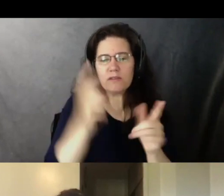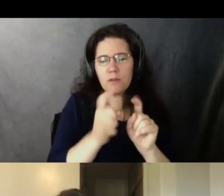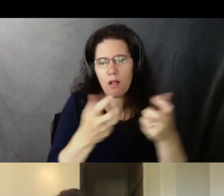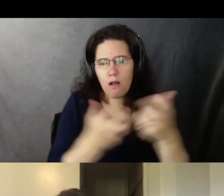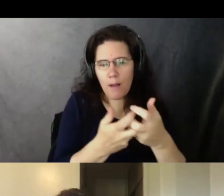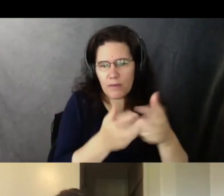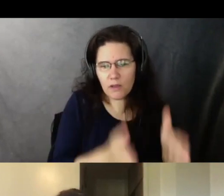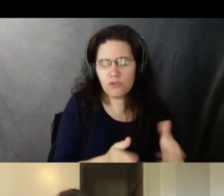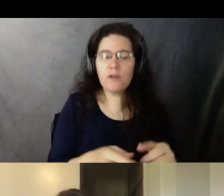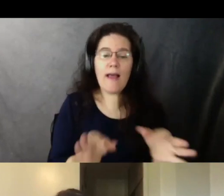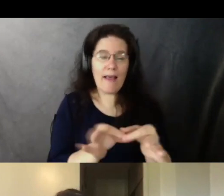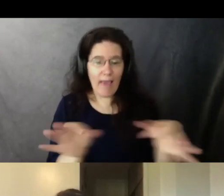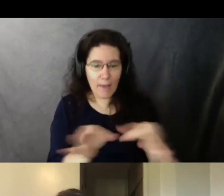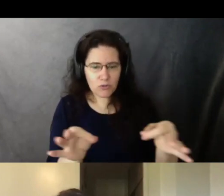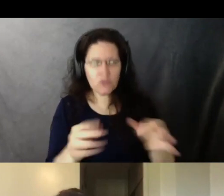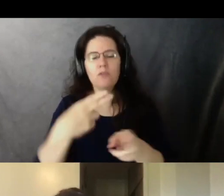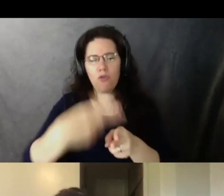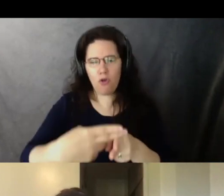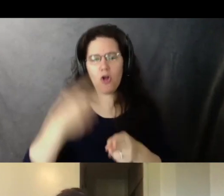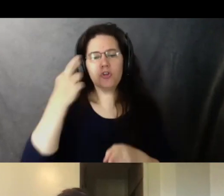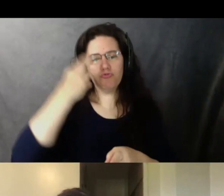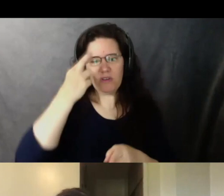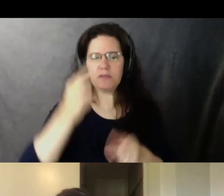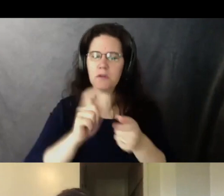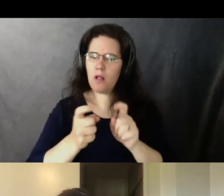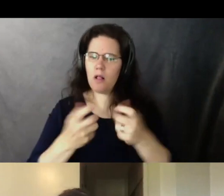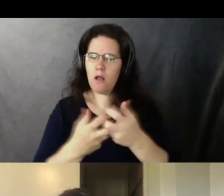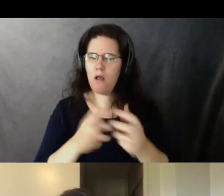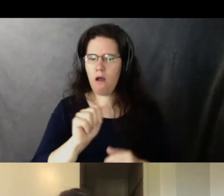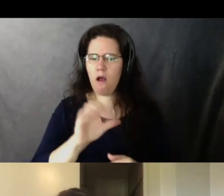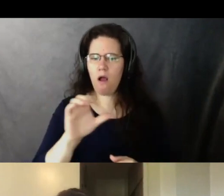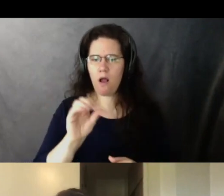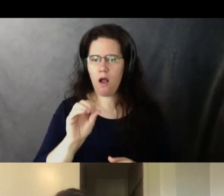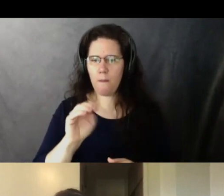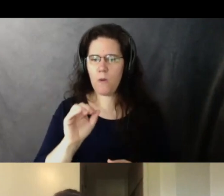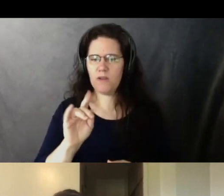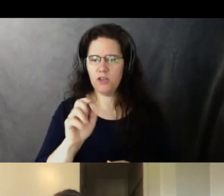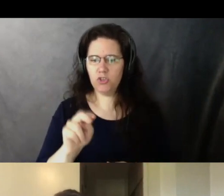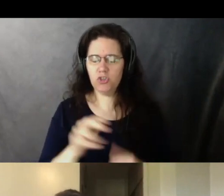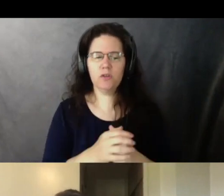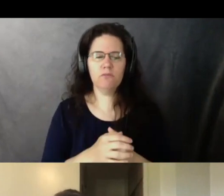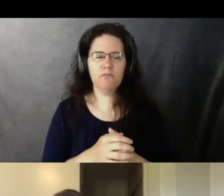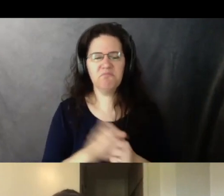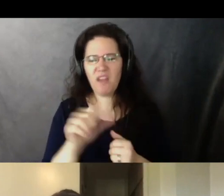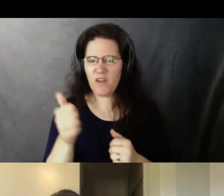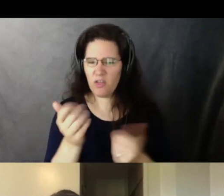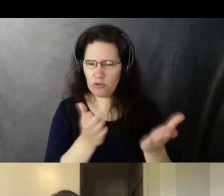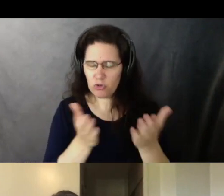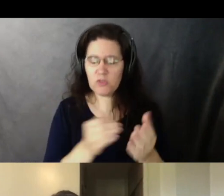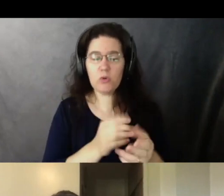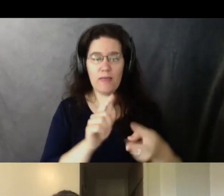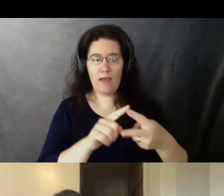captions, or other services. Then Title II talks about access to public